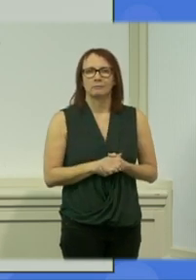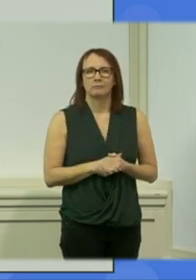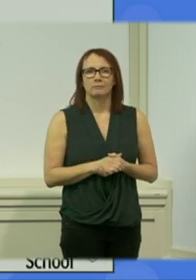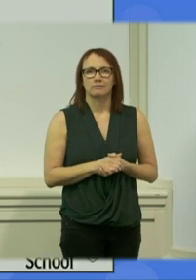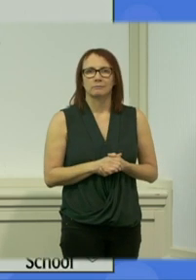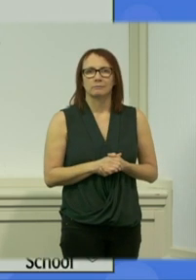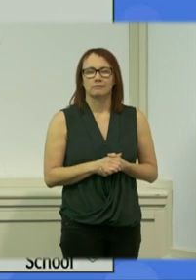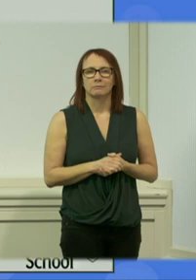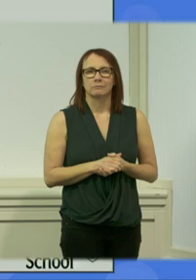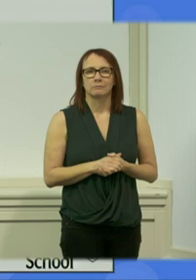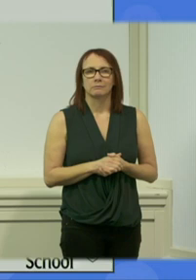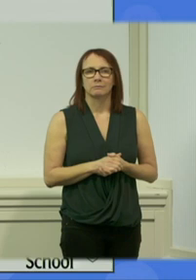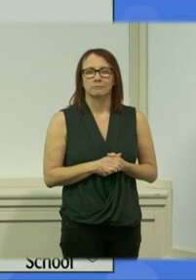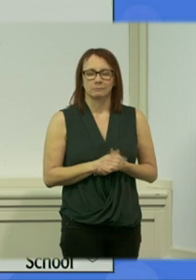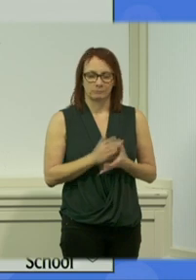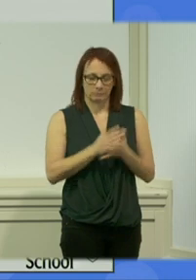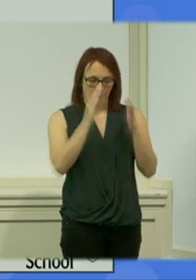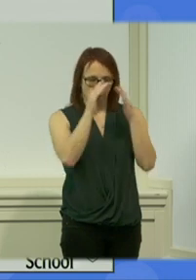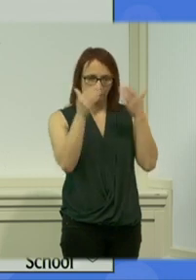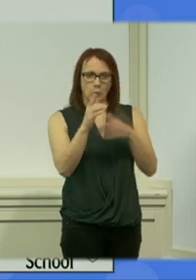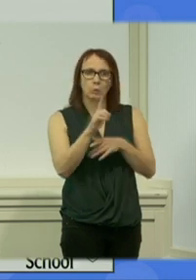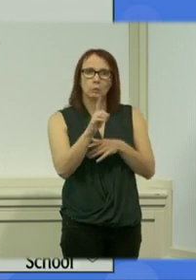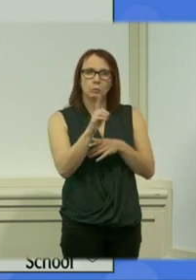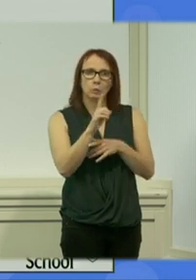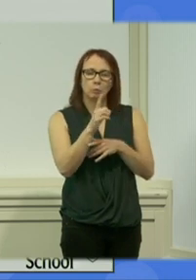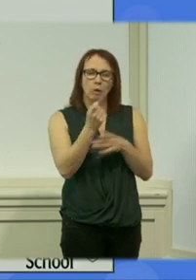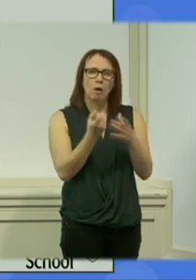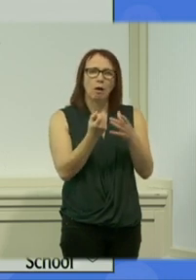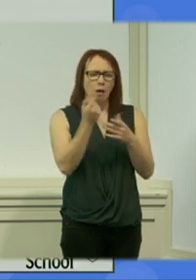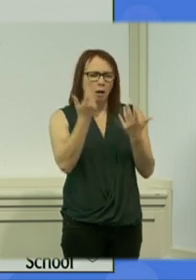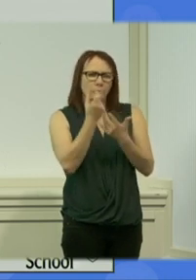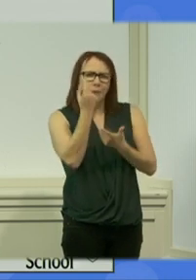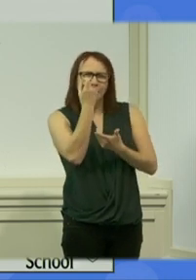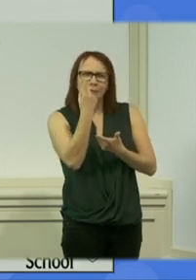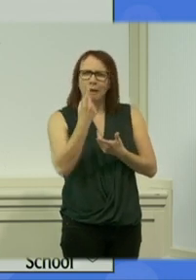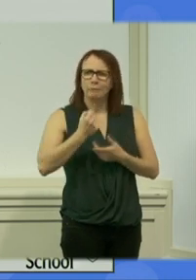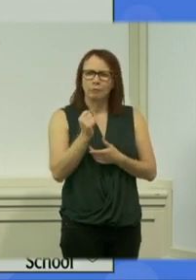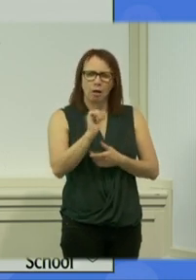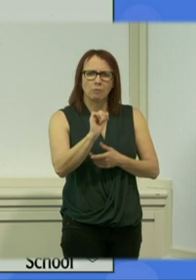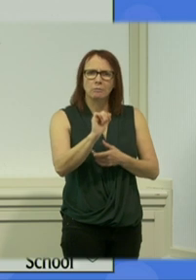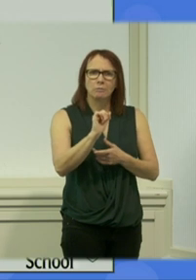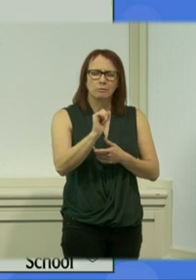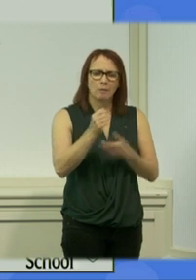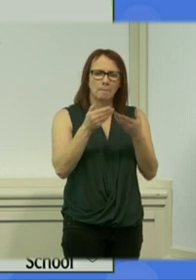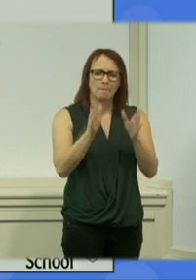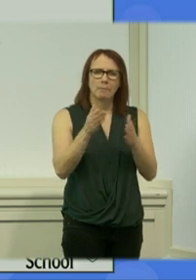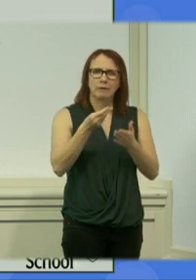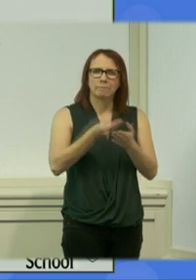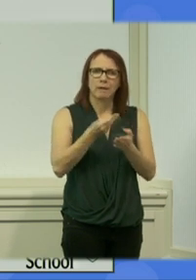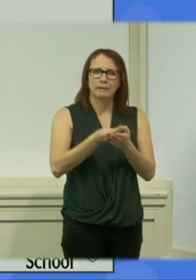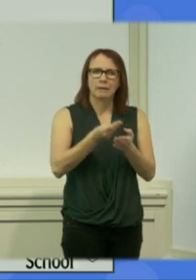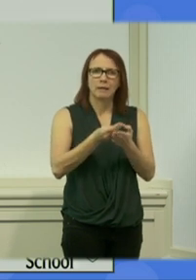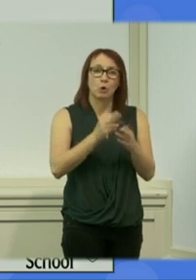And in particular, I'm going to talk about understanding Scotland's public finances. And this, so Fraser is